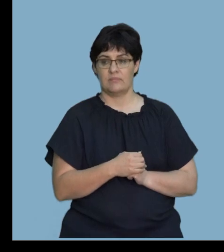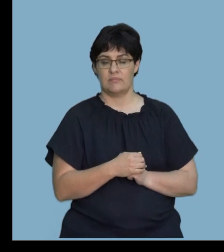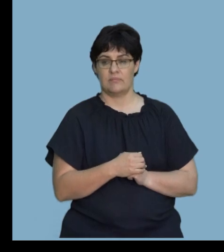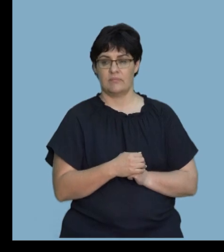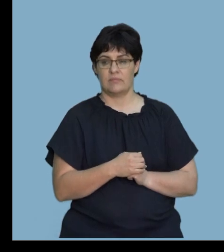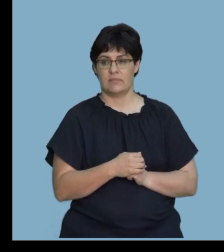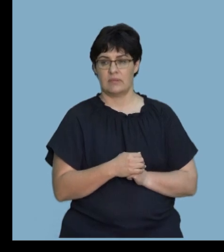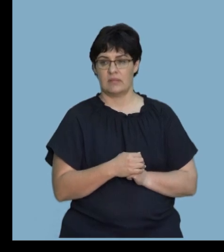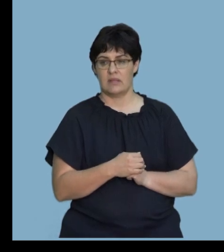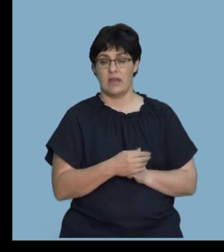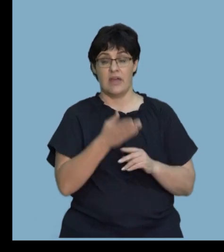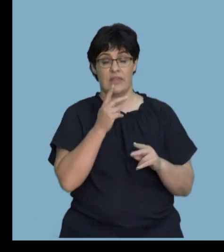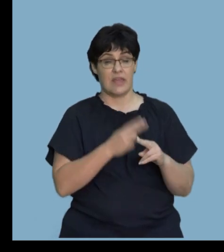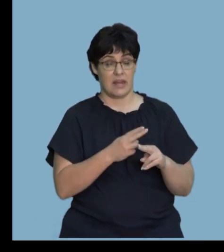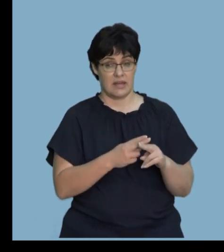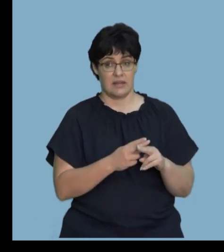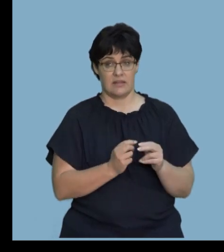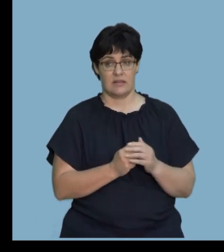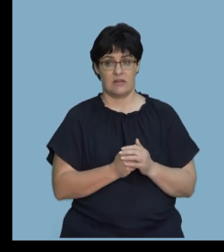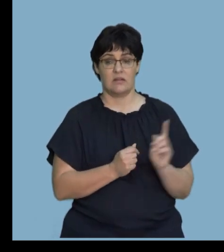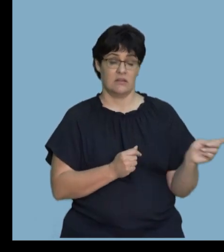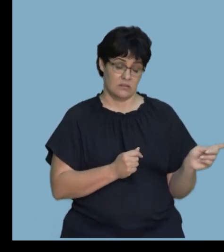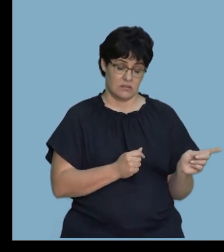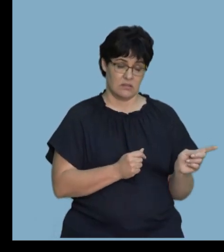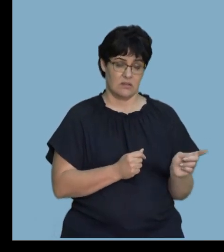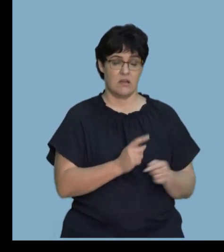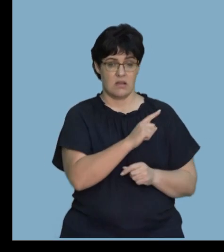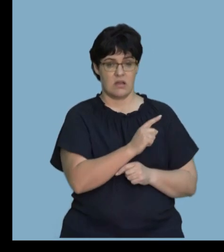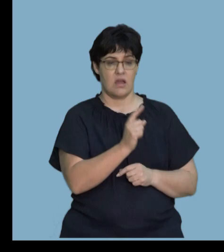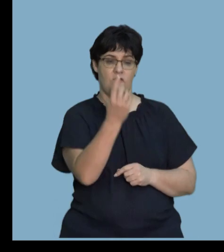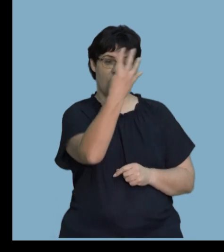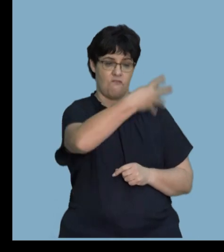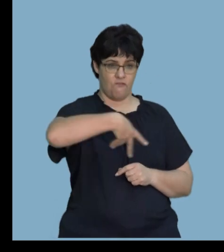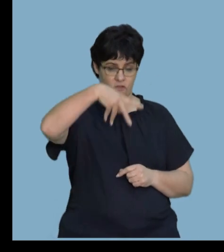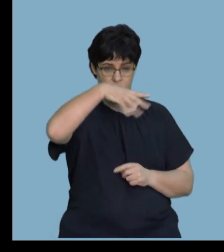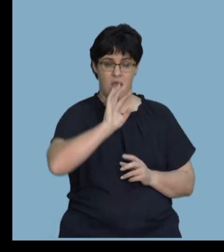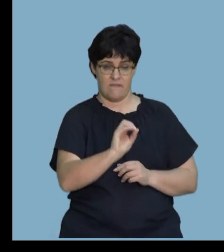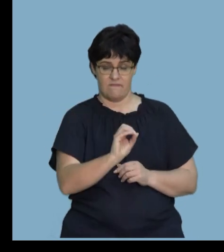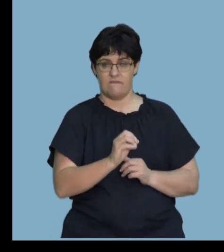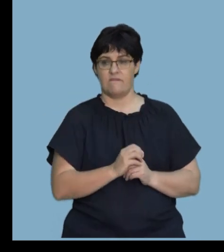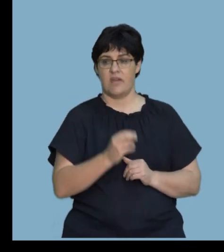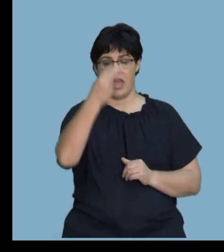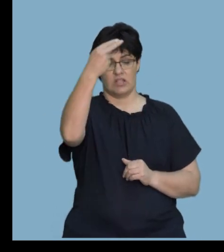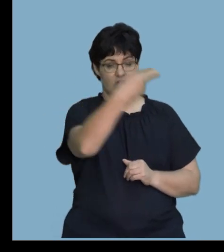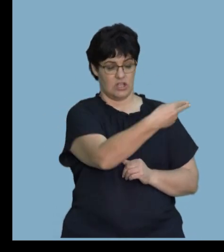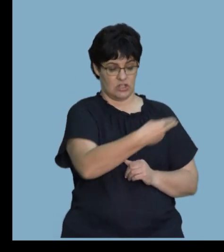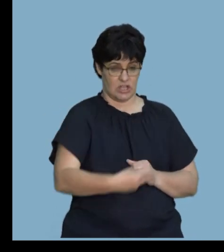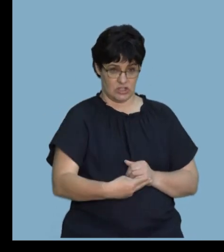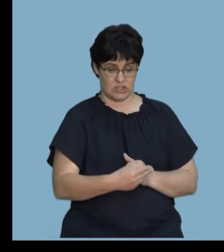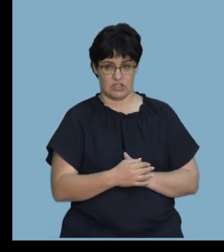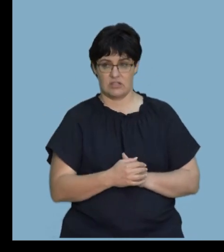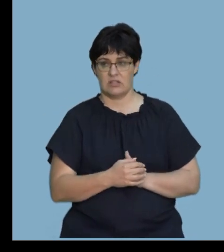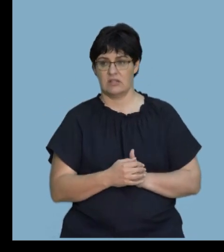Right. And then each carbon atom must have 4 bonds around it, okay? So this is what we